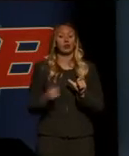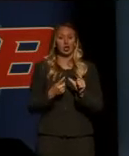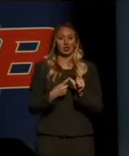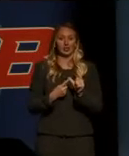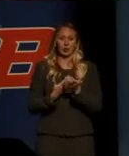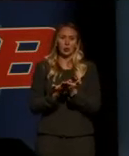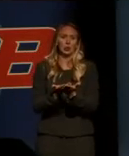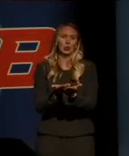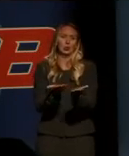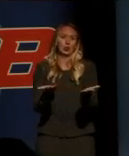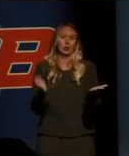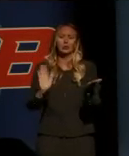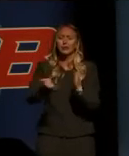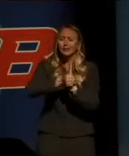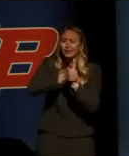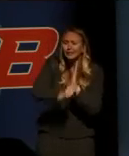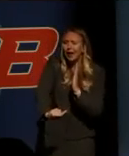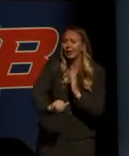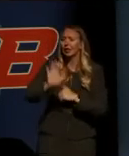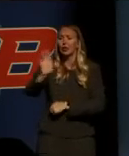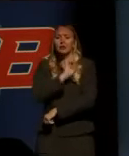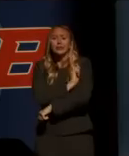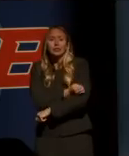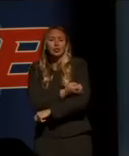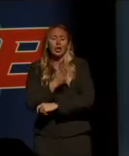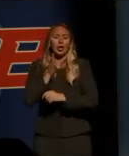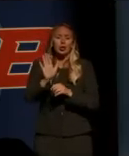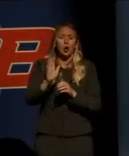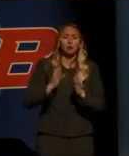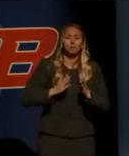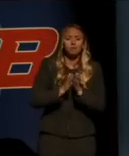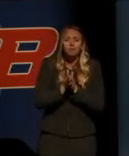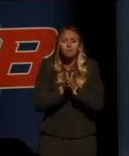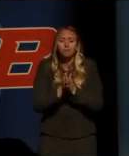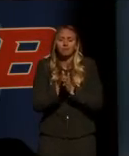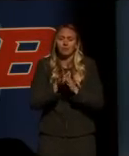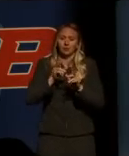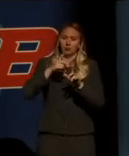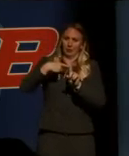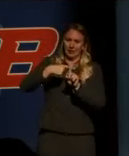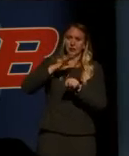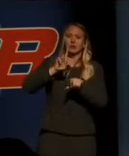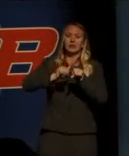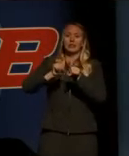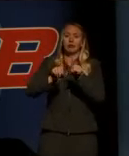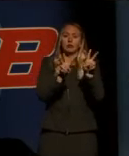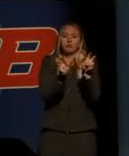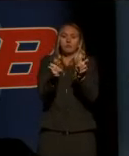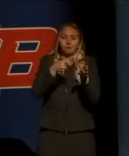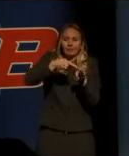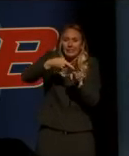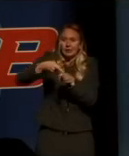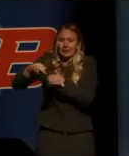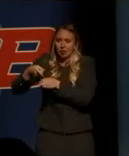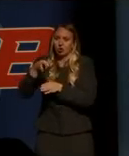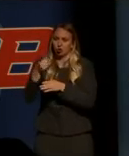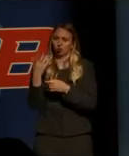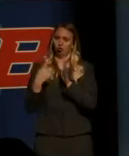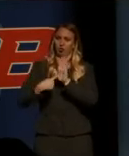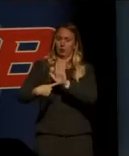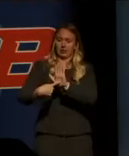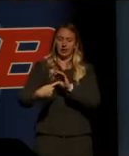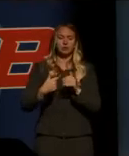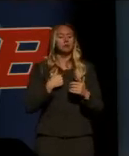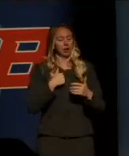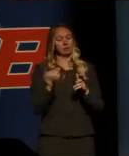talent and the energy and the different disciplines that you represent. I'm also passionate about interdisciplinary research and